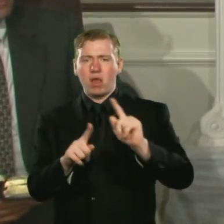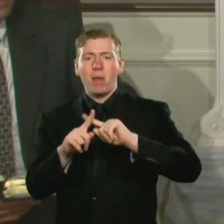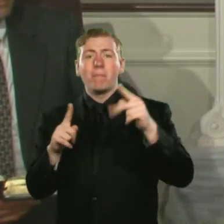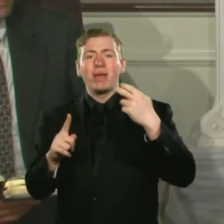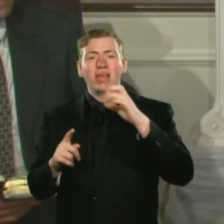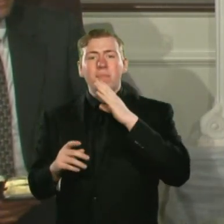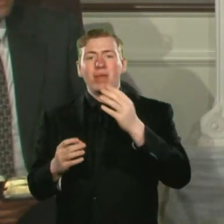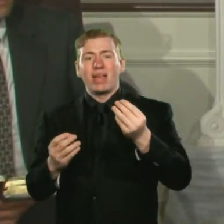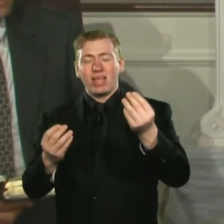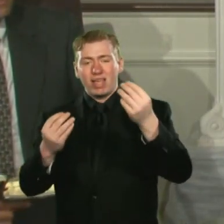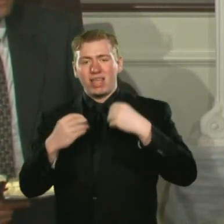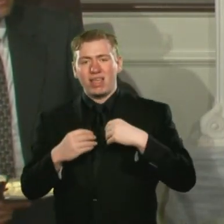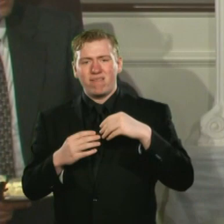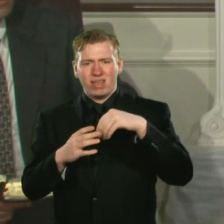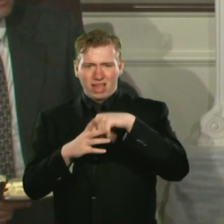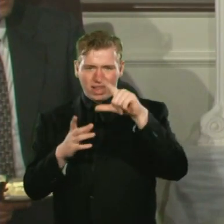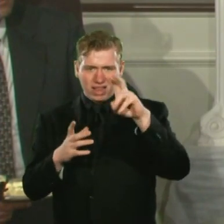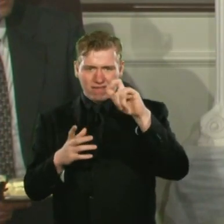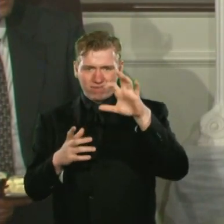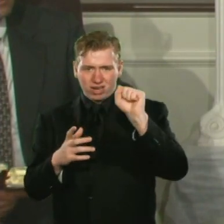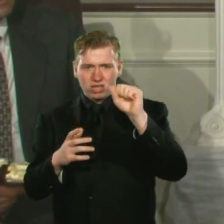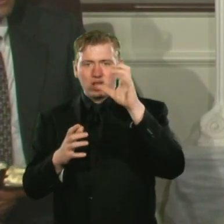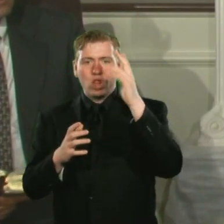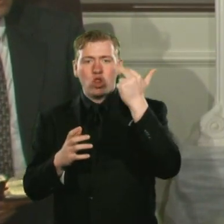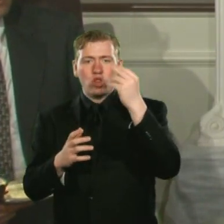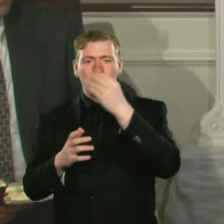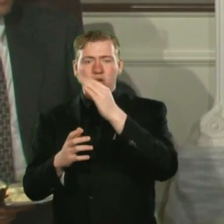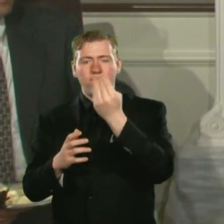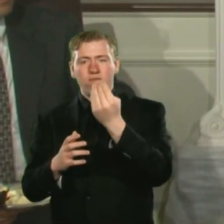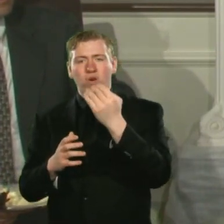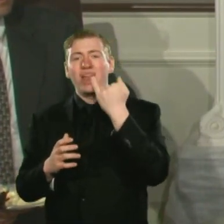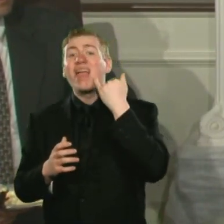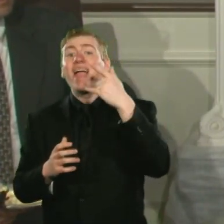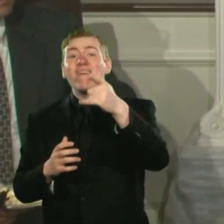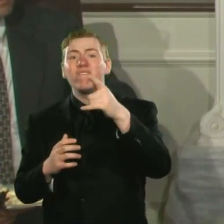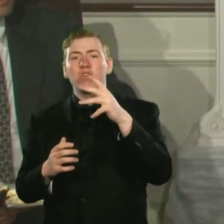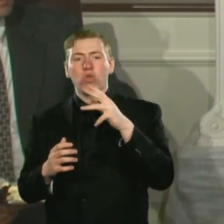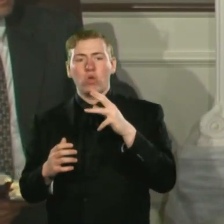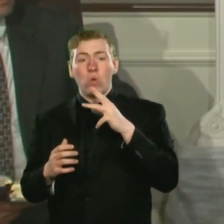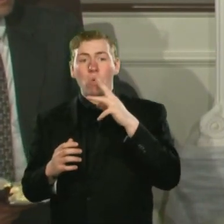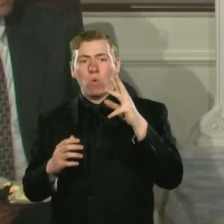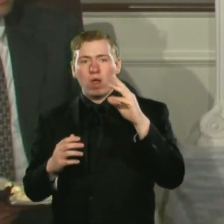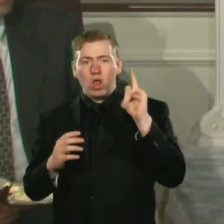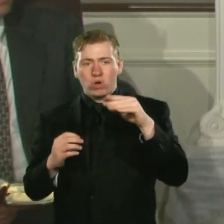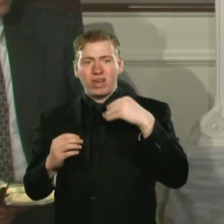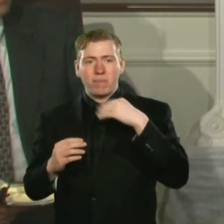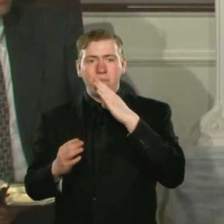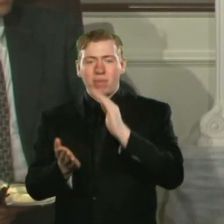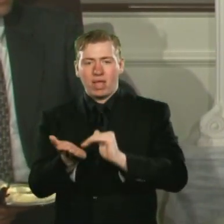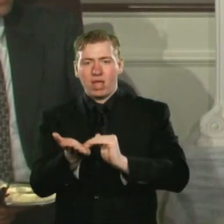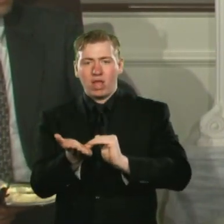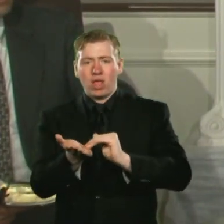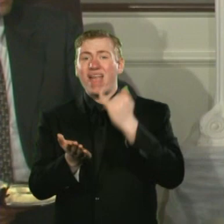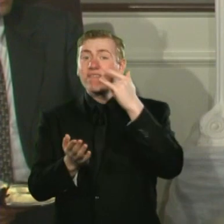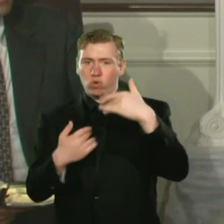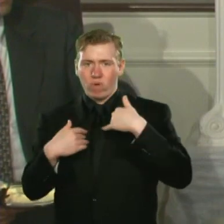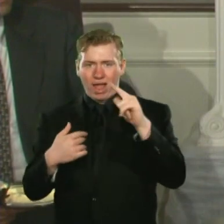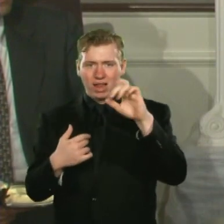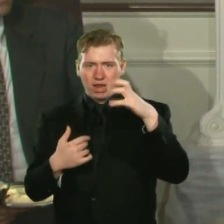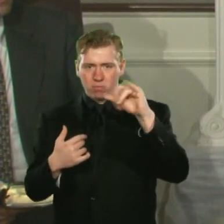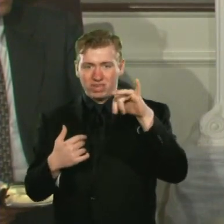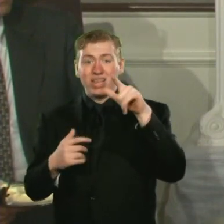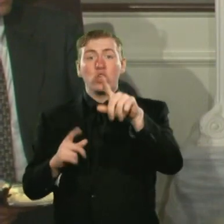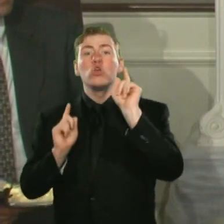been given Leviticus 13 and 14. If you were going to be relieved from, if you thought you had leprosy, you went to